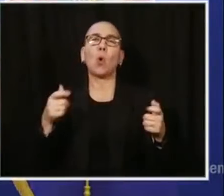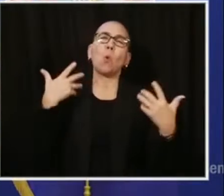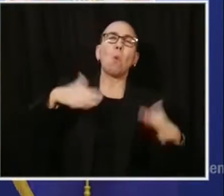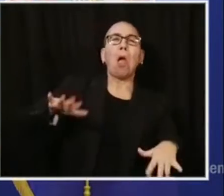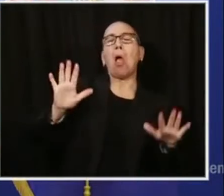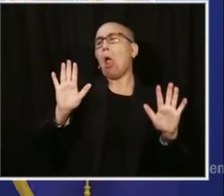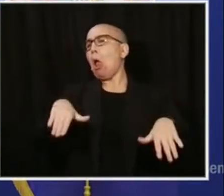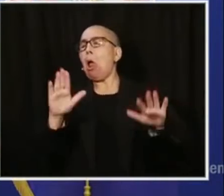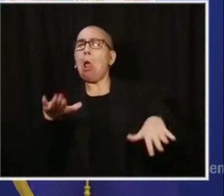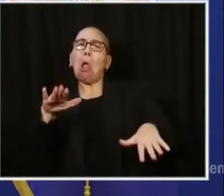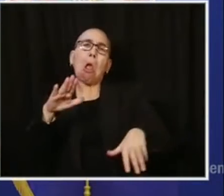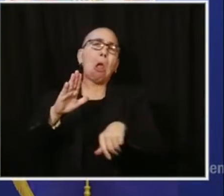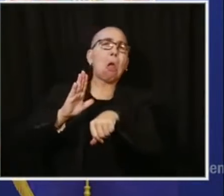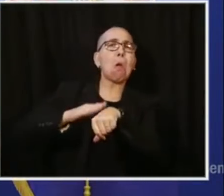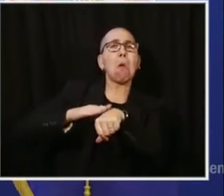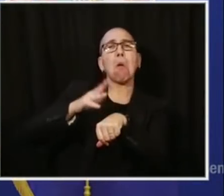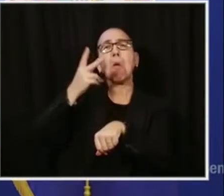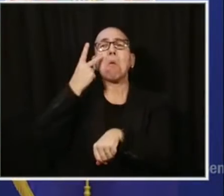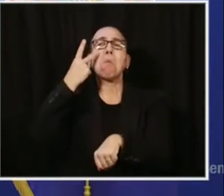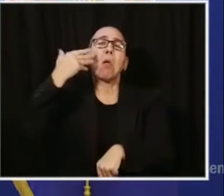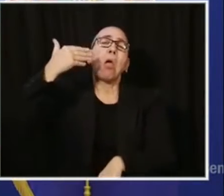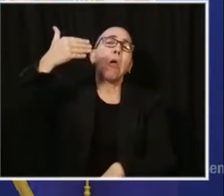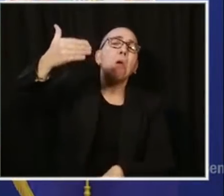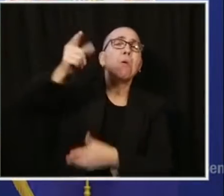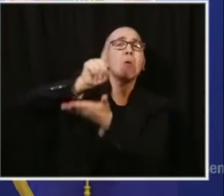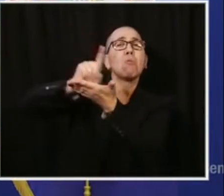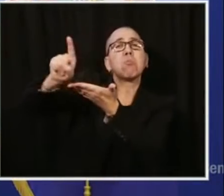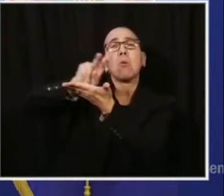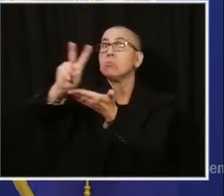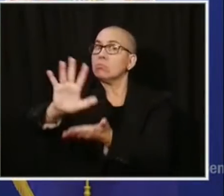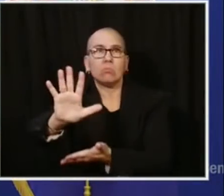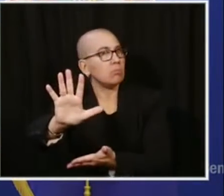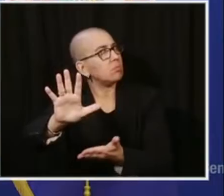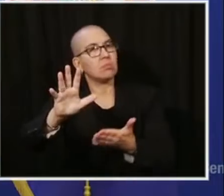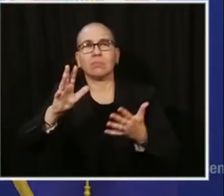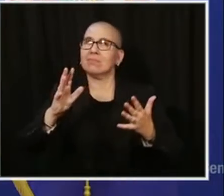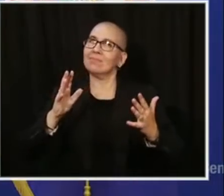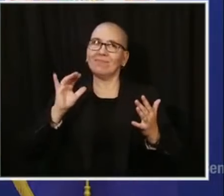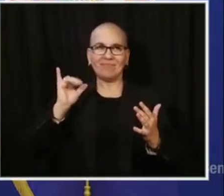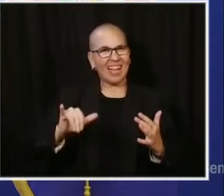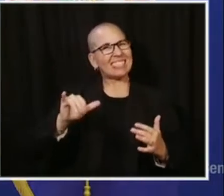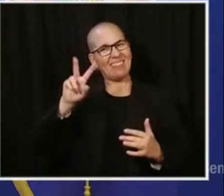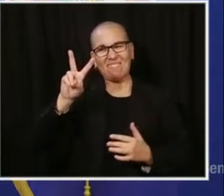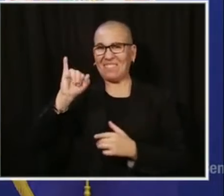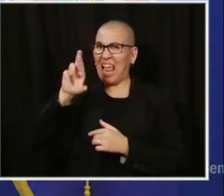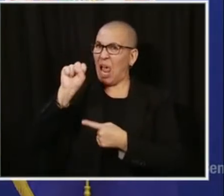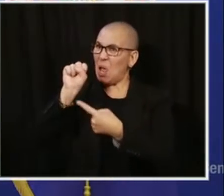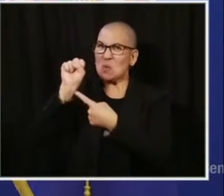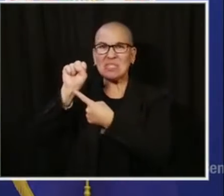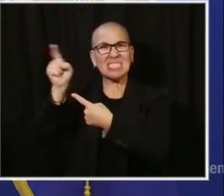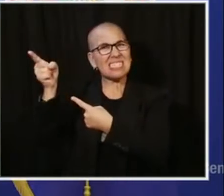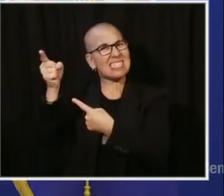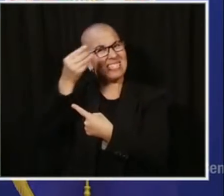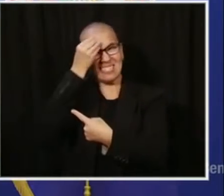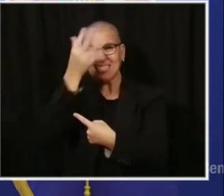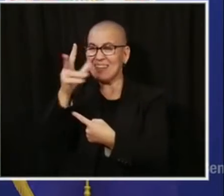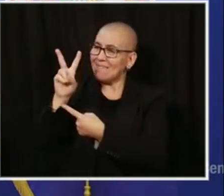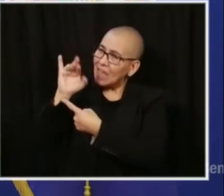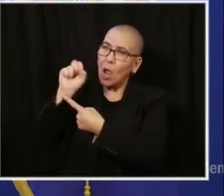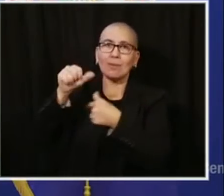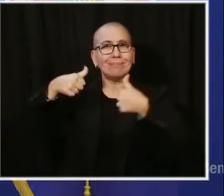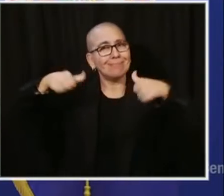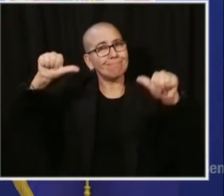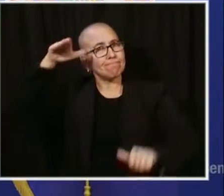happen. It's because it is the absolute path of the virus. And so what you're seeing now is where Arizona was around the